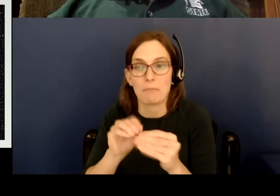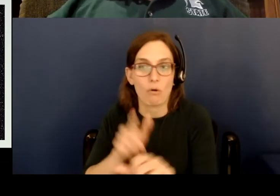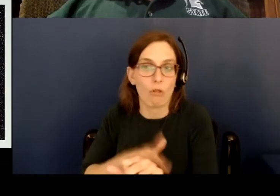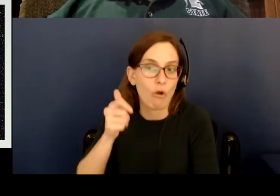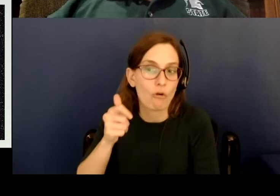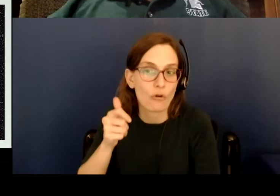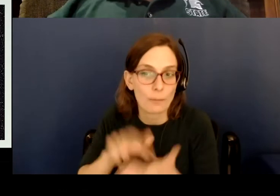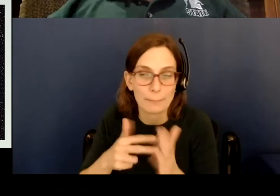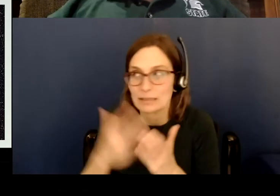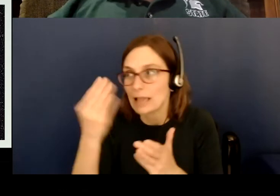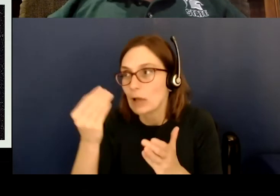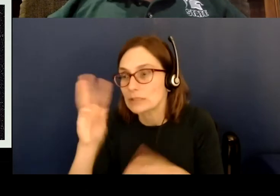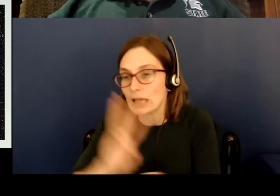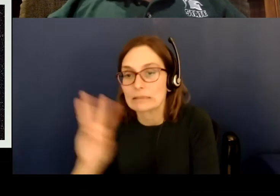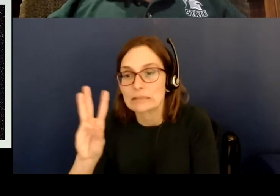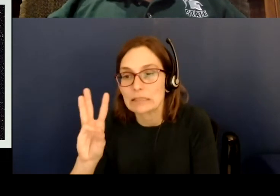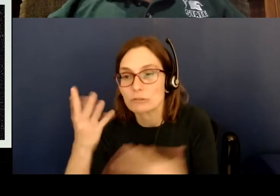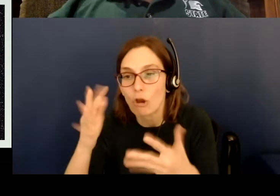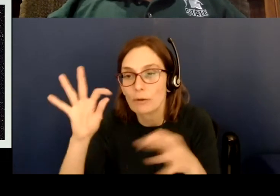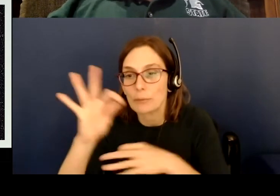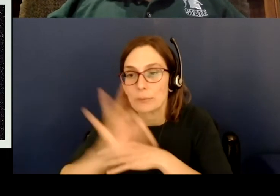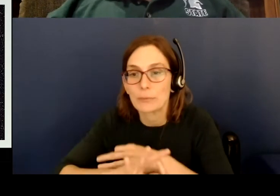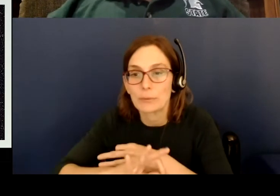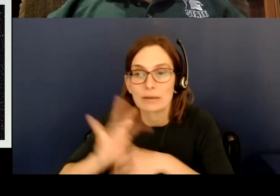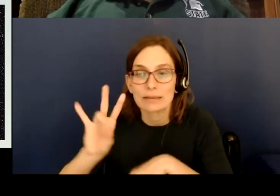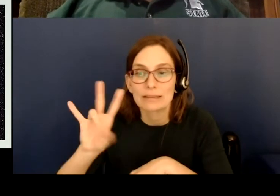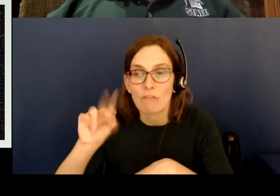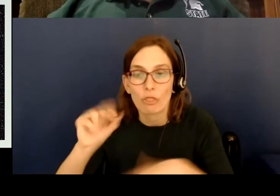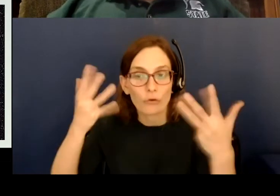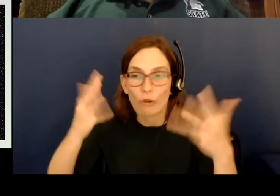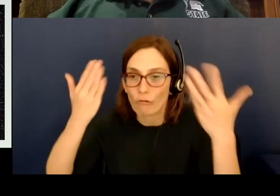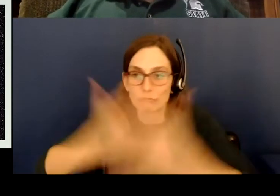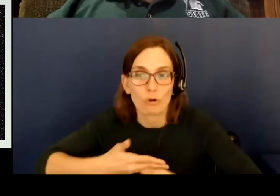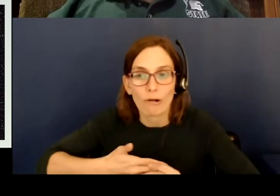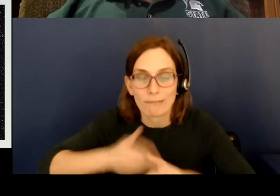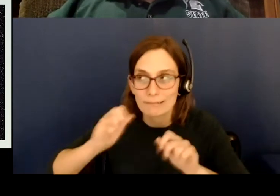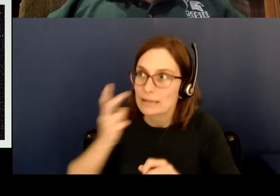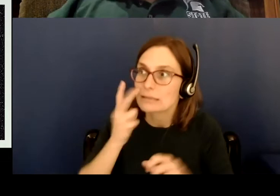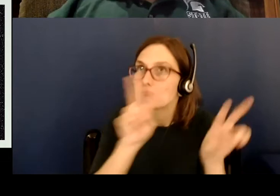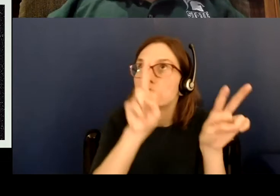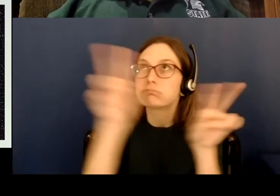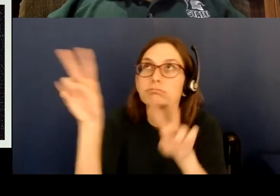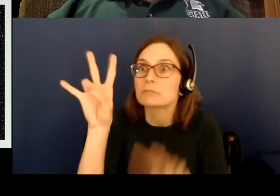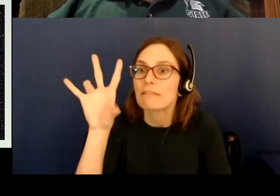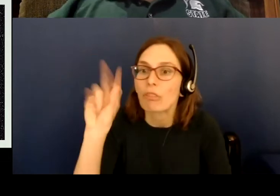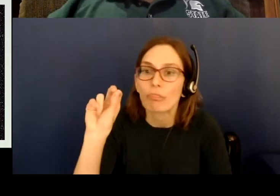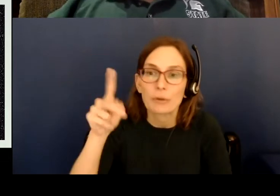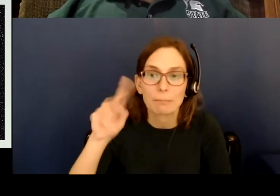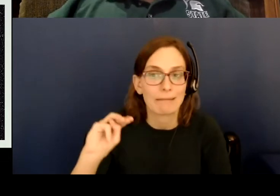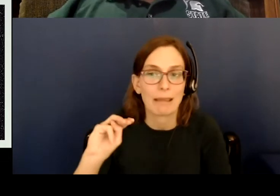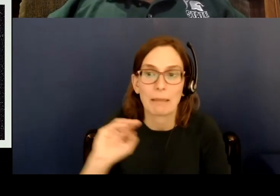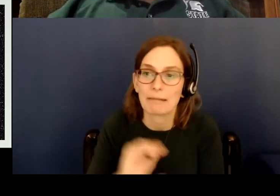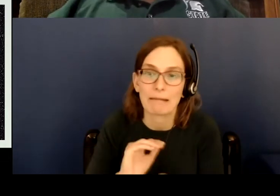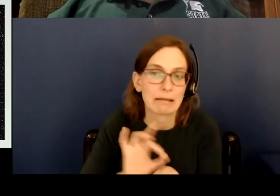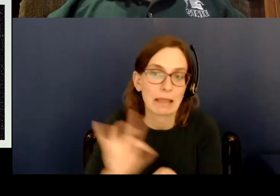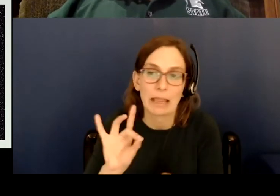out at 6 and it's dusk, and you go out at 7:30 and it's dark. You can stargaze at 7:30 at night, 8 o'clock